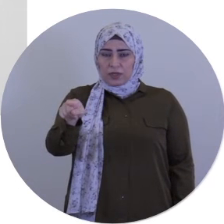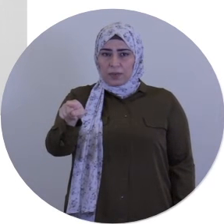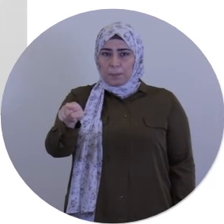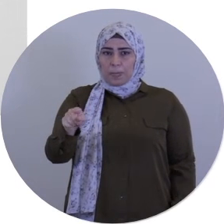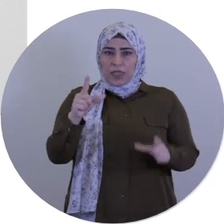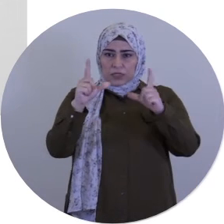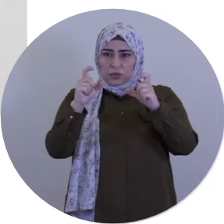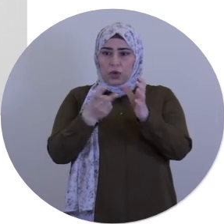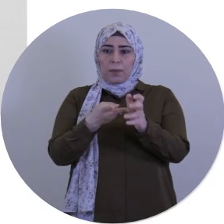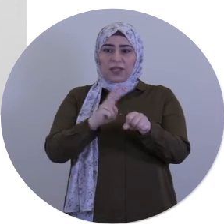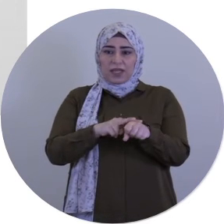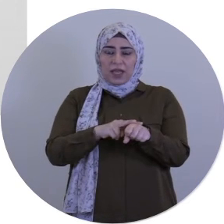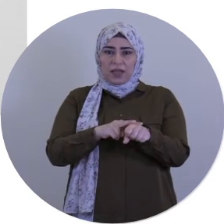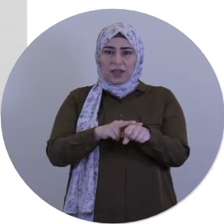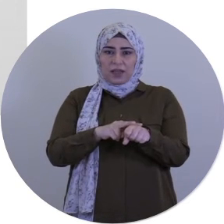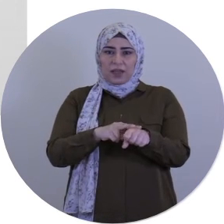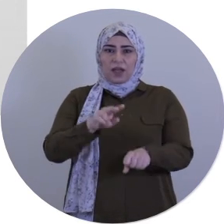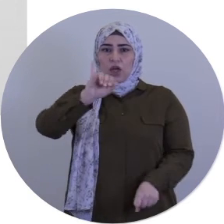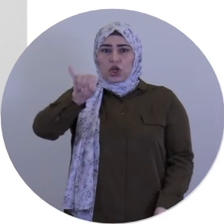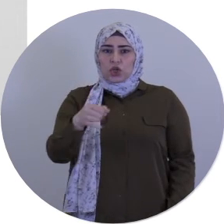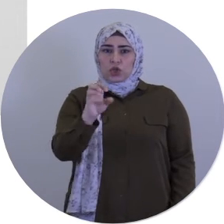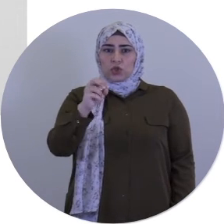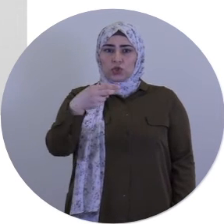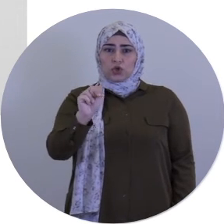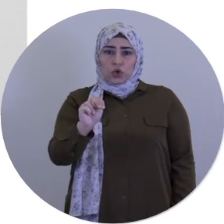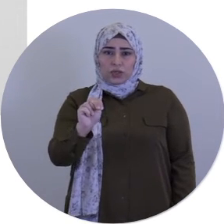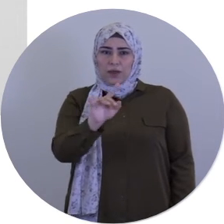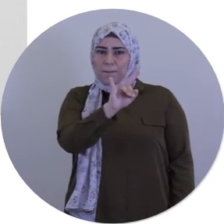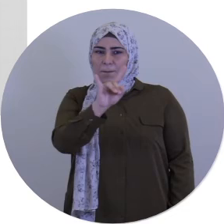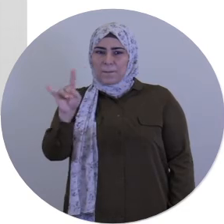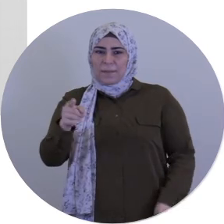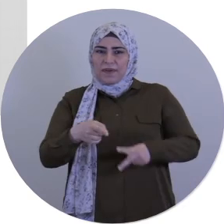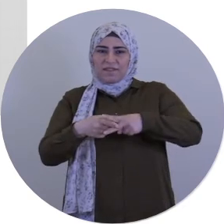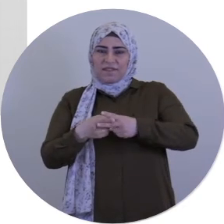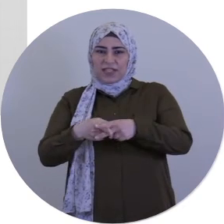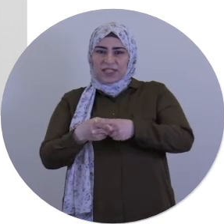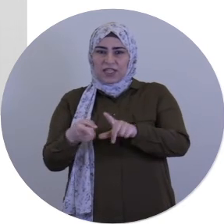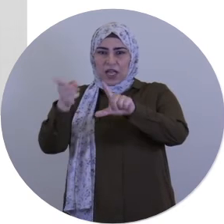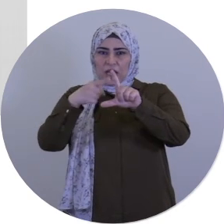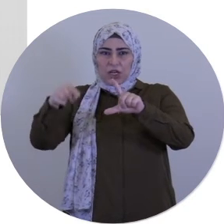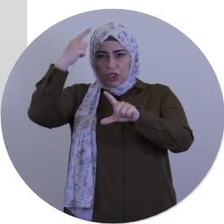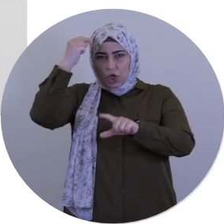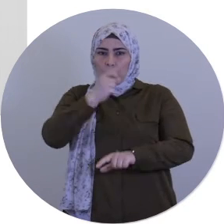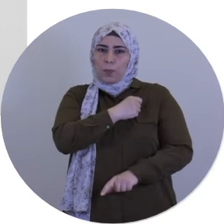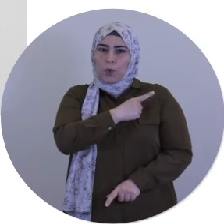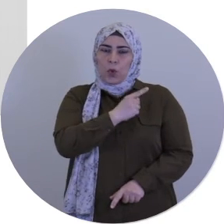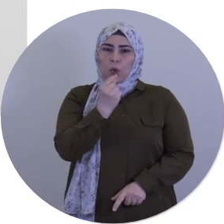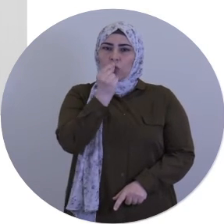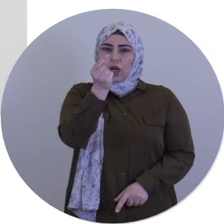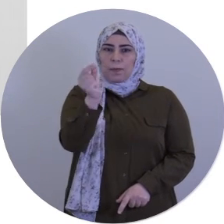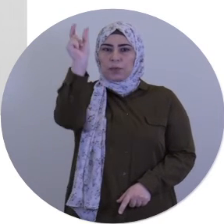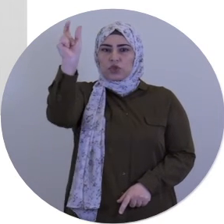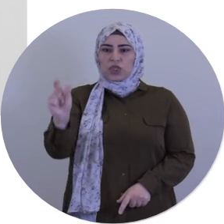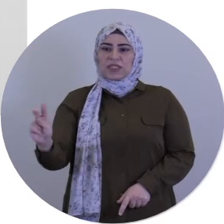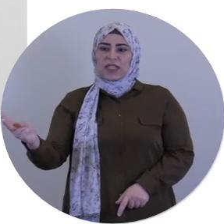be John had his tire repaired. See how that works? That's the causative. Let's look at